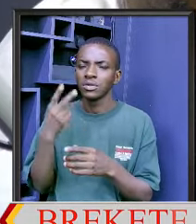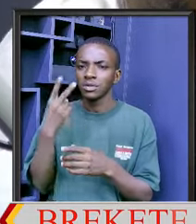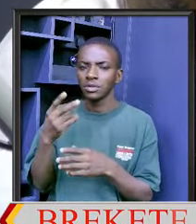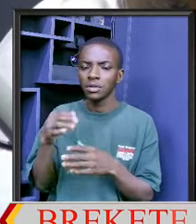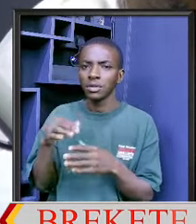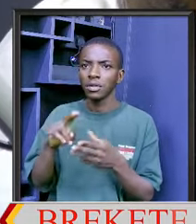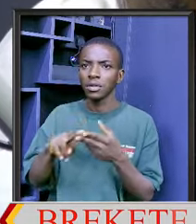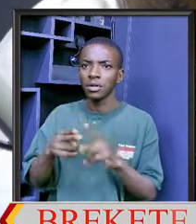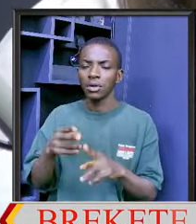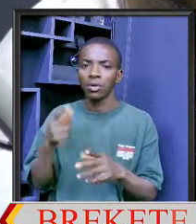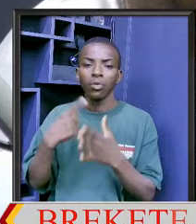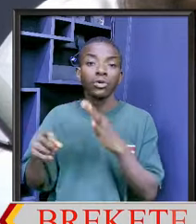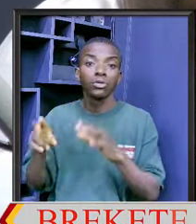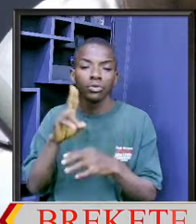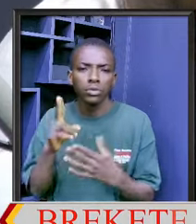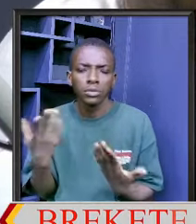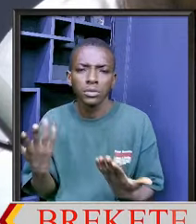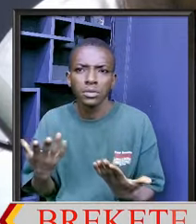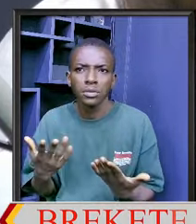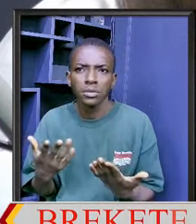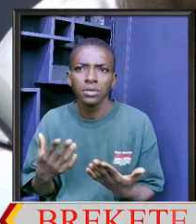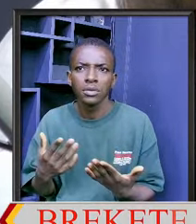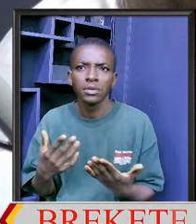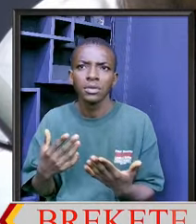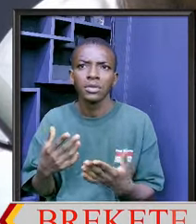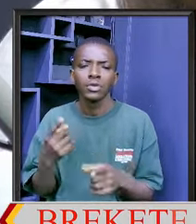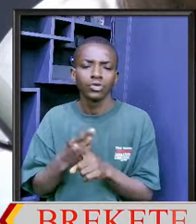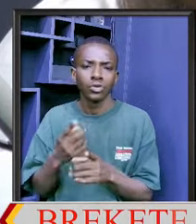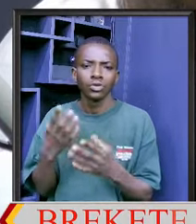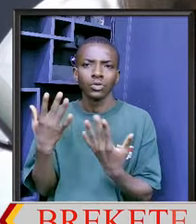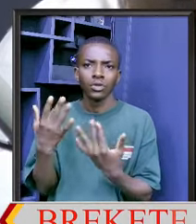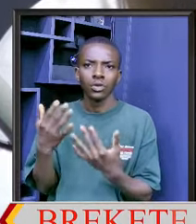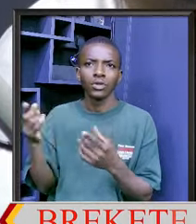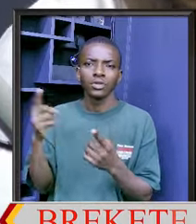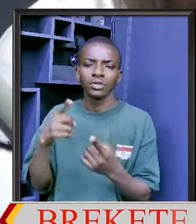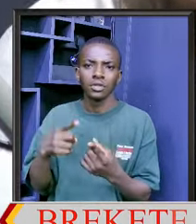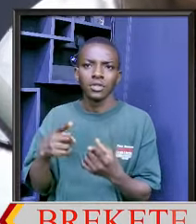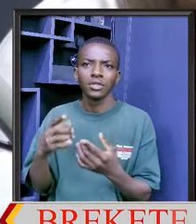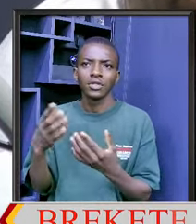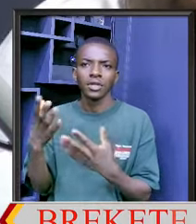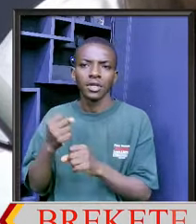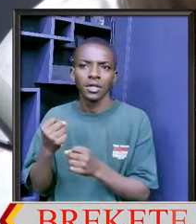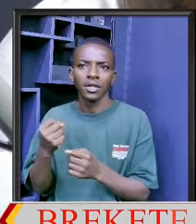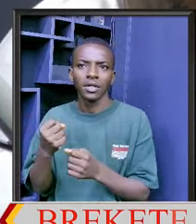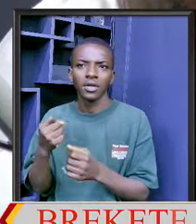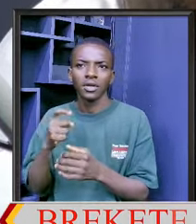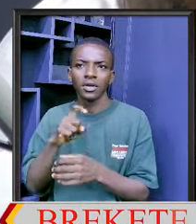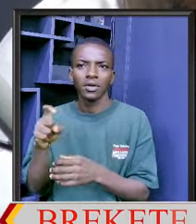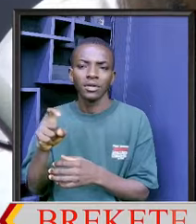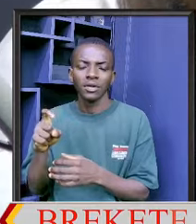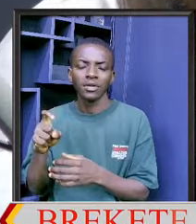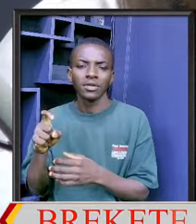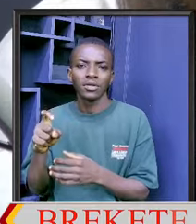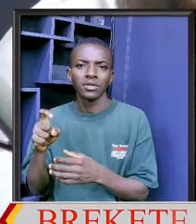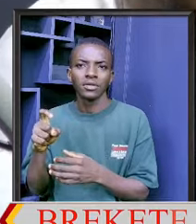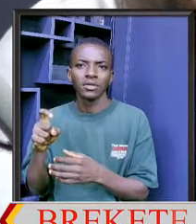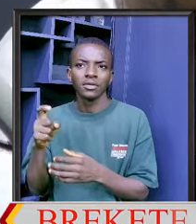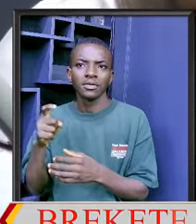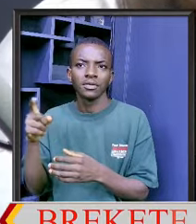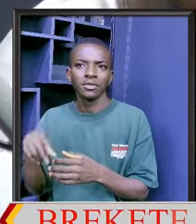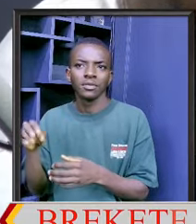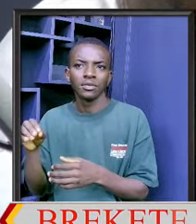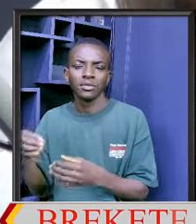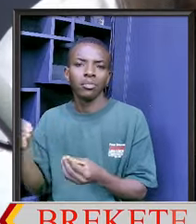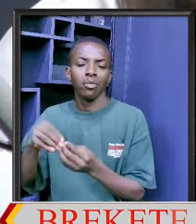say, what do you they use? I said, just wait until you get the yield. Yes. You go get 100% yield.